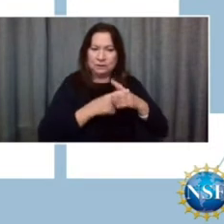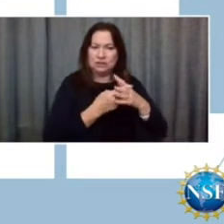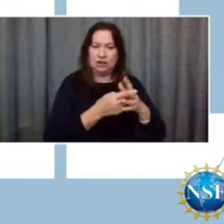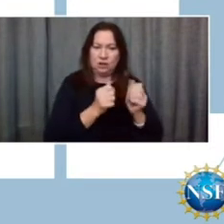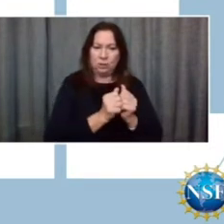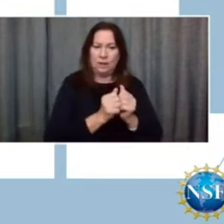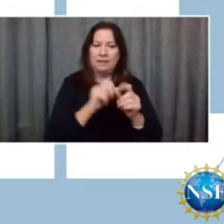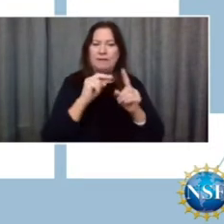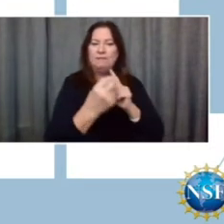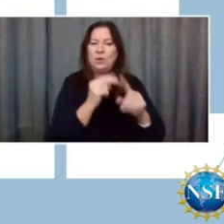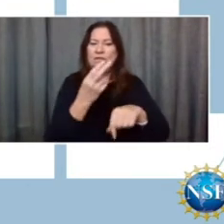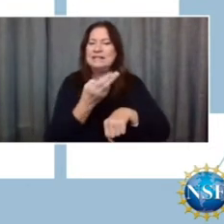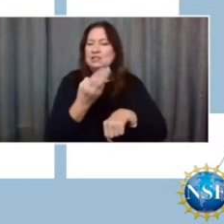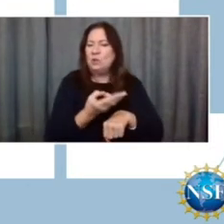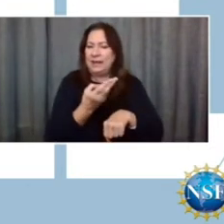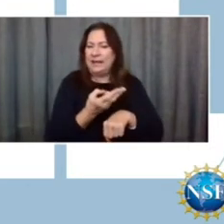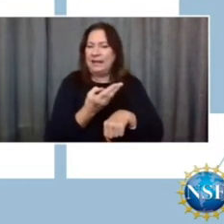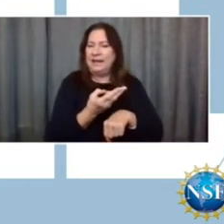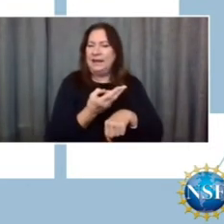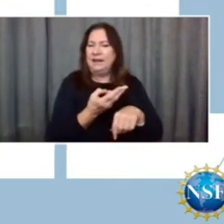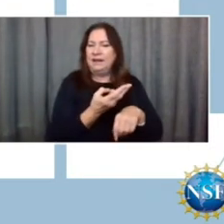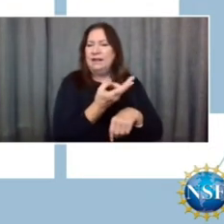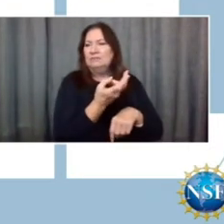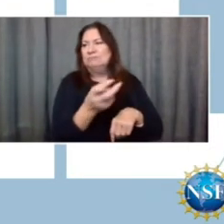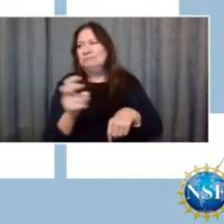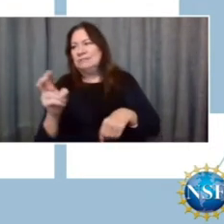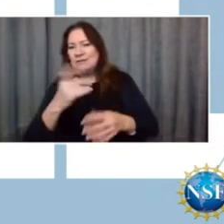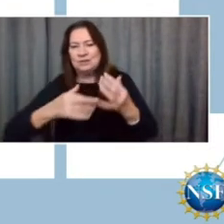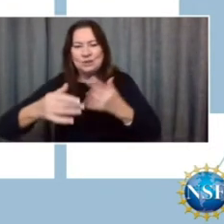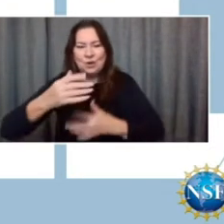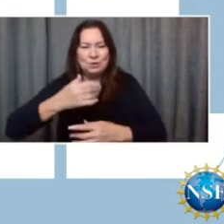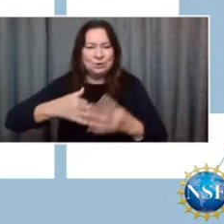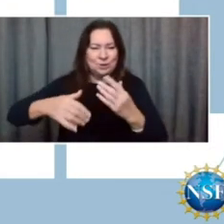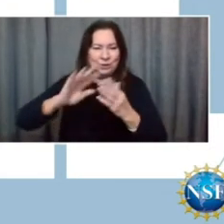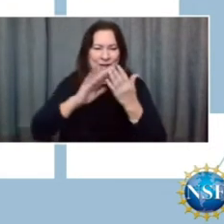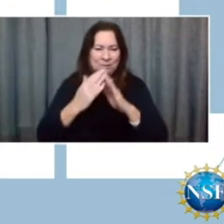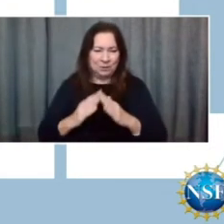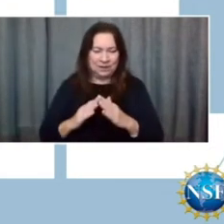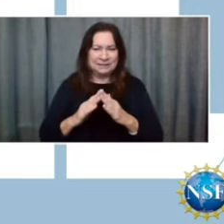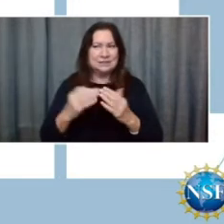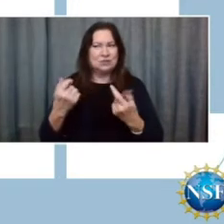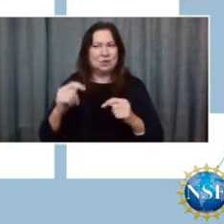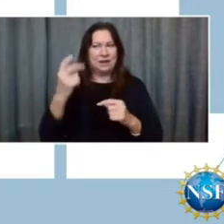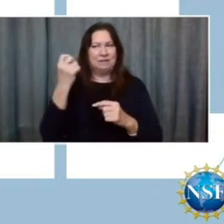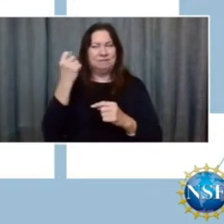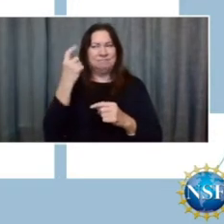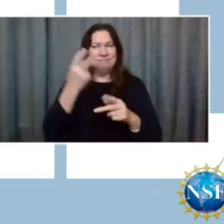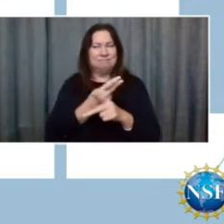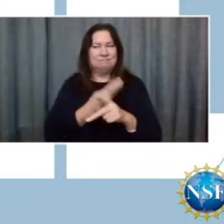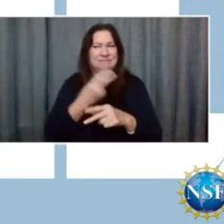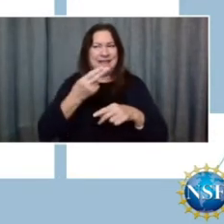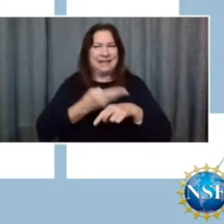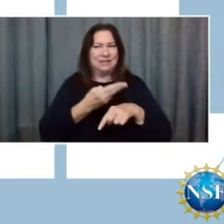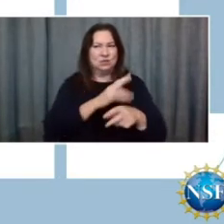of history and the unfolding of social communities and trying to make sense of that historicity in relation to experience.